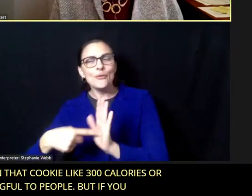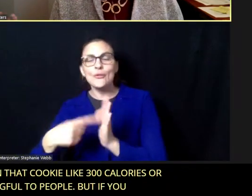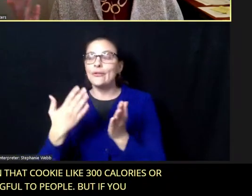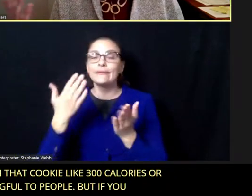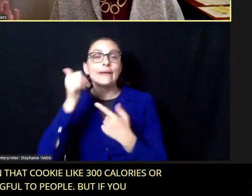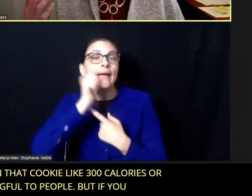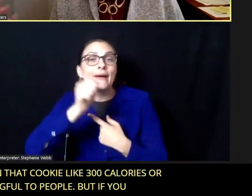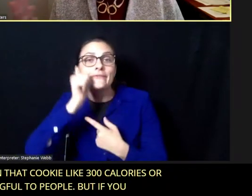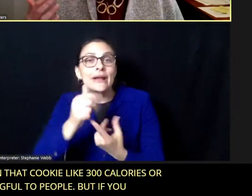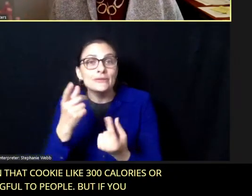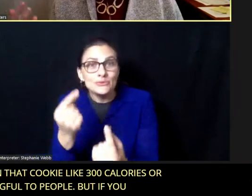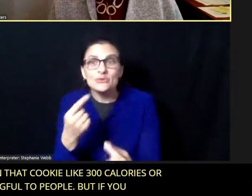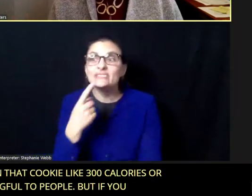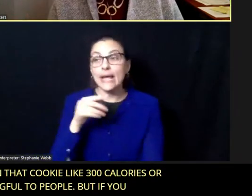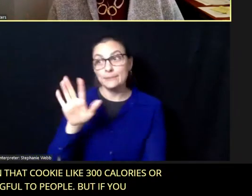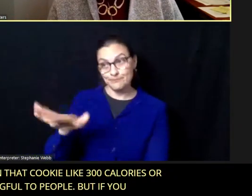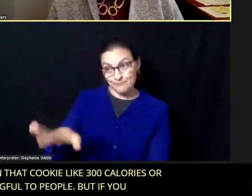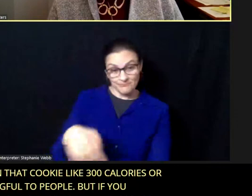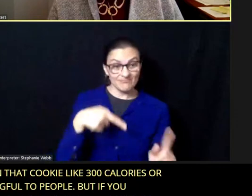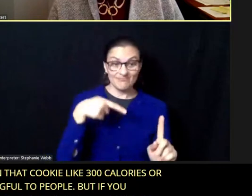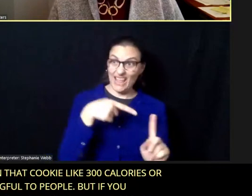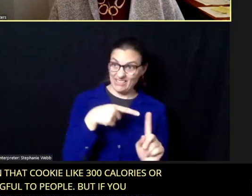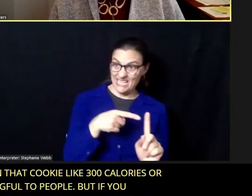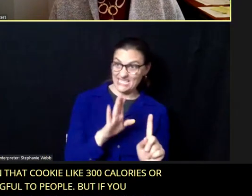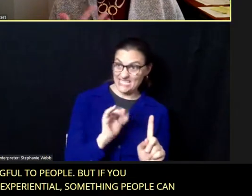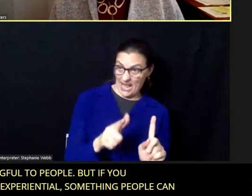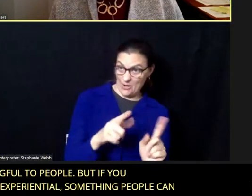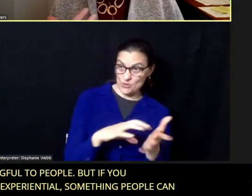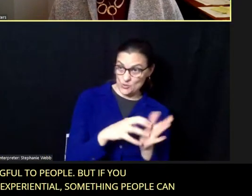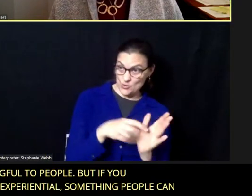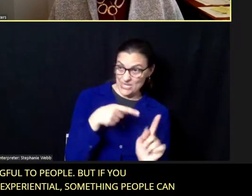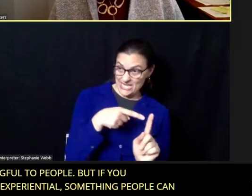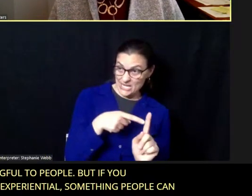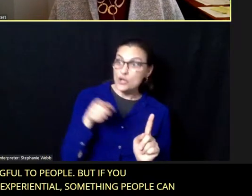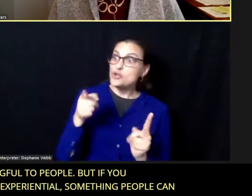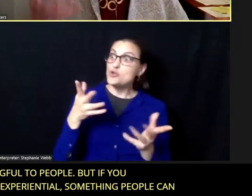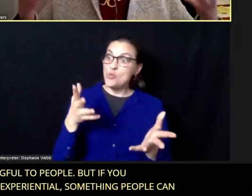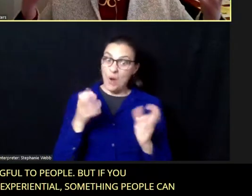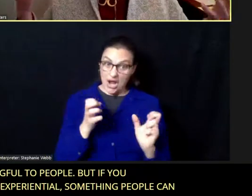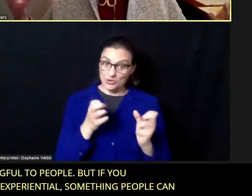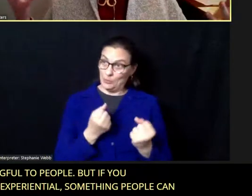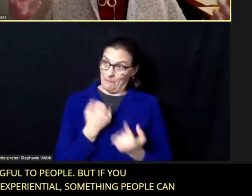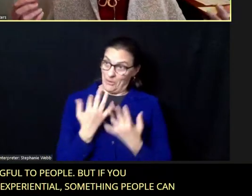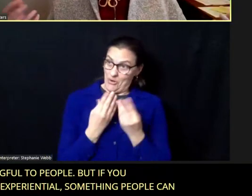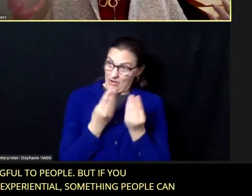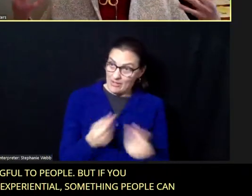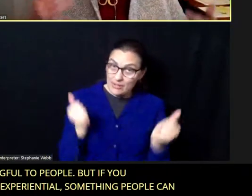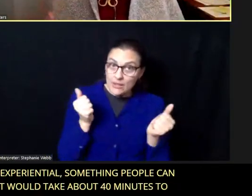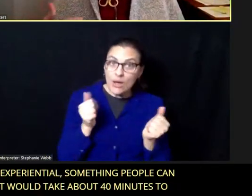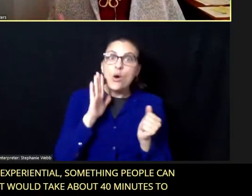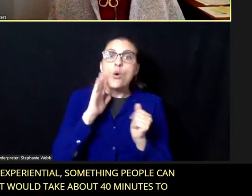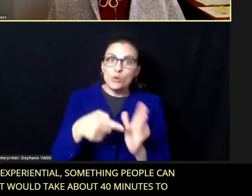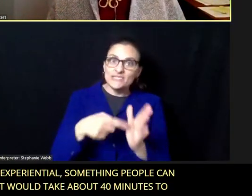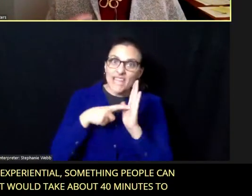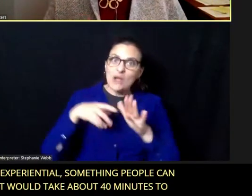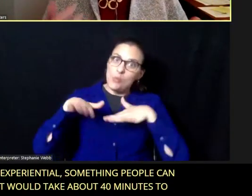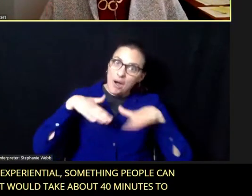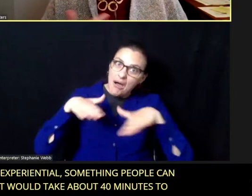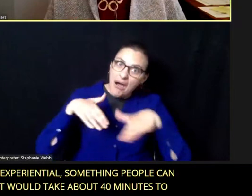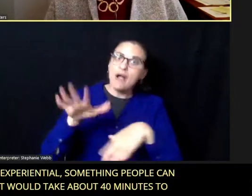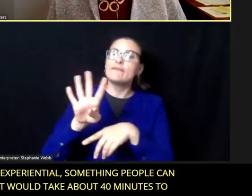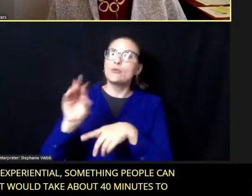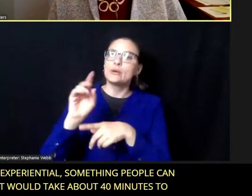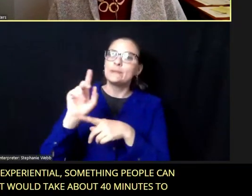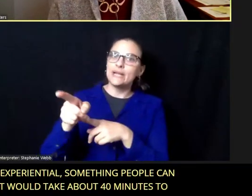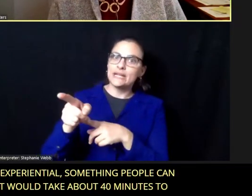well, it would take about 40 minutes to walk off the calories from that cookie, that suddenly becomes something that kind of comes alive for people. It's part of their life. They know